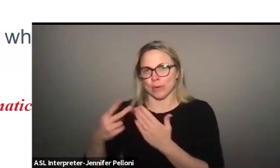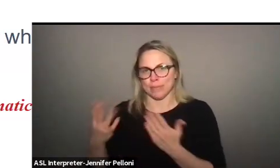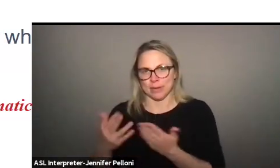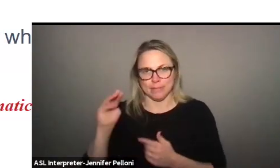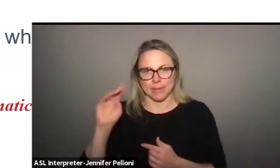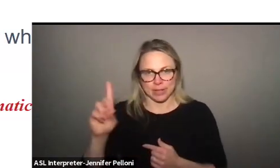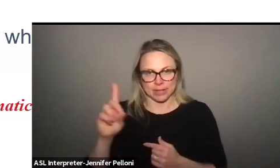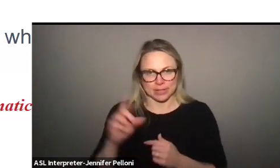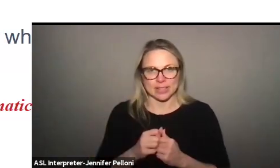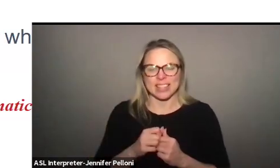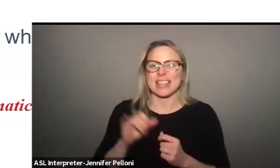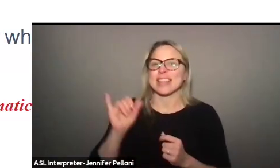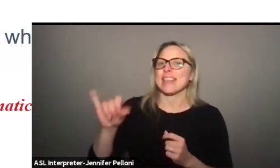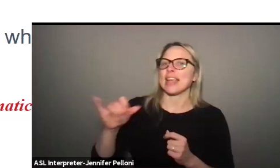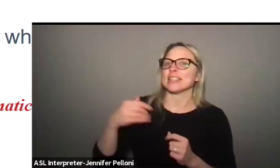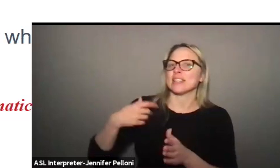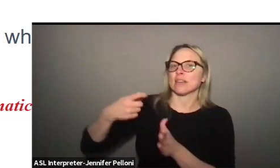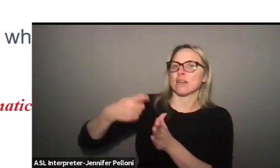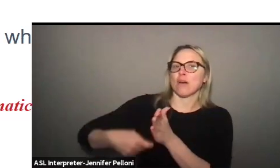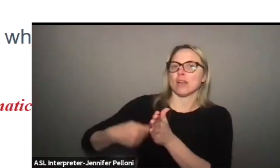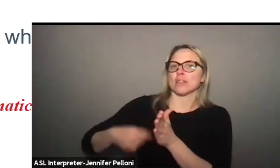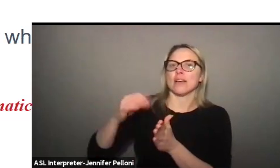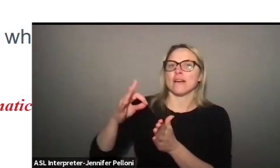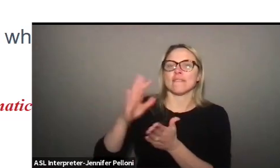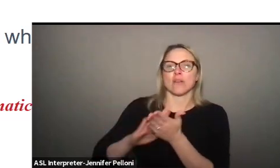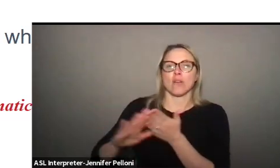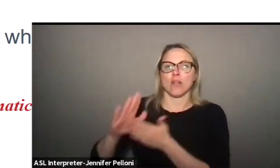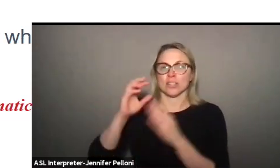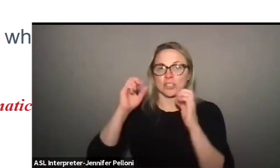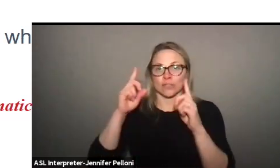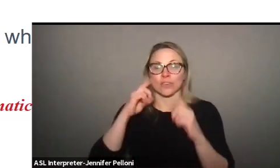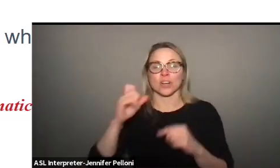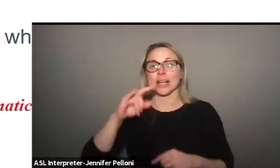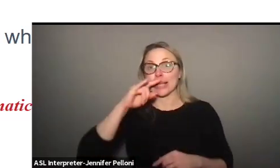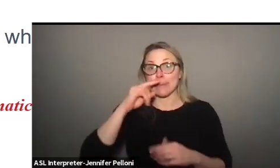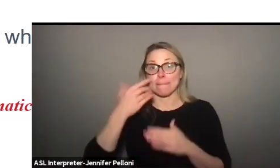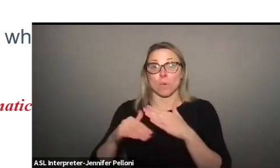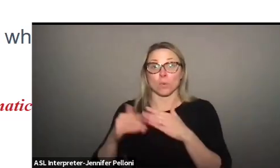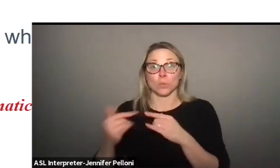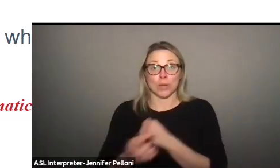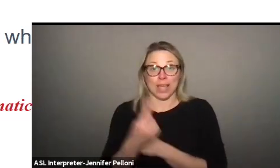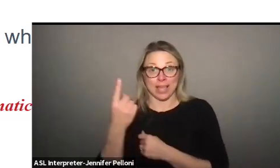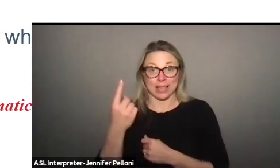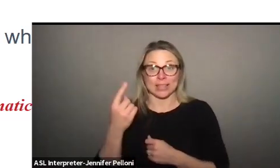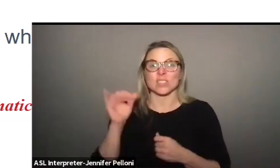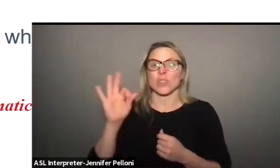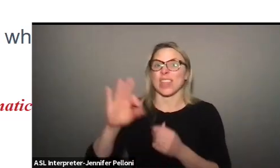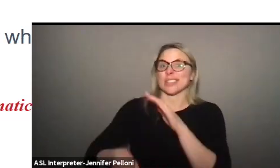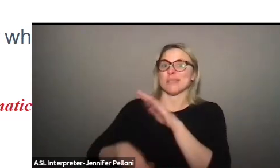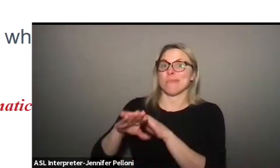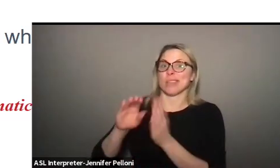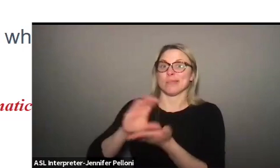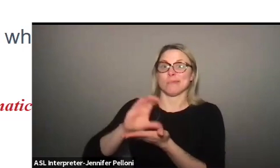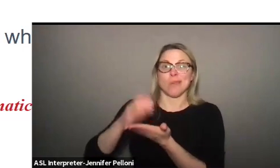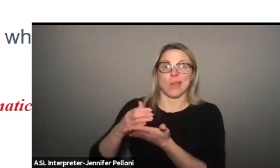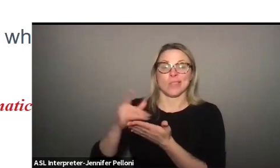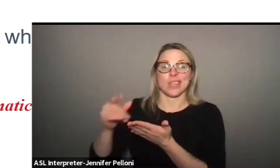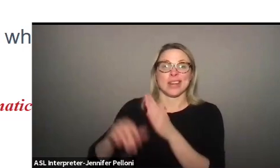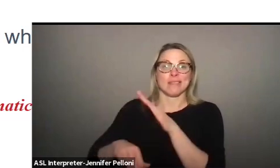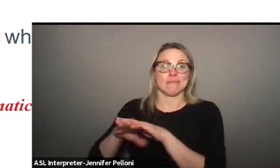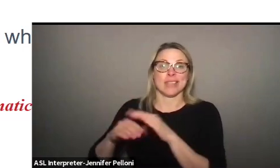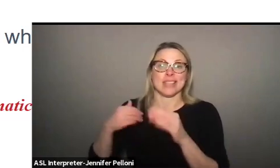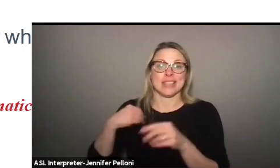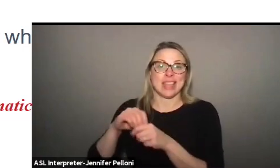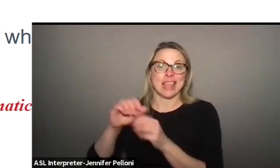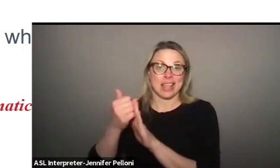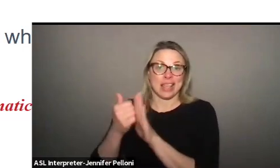the cost of a college education for a child born today. So that's the maximum amount that they can have in that account.